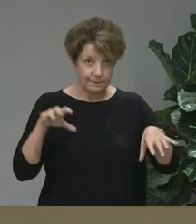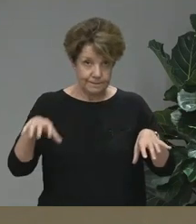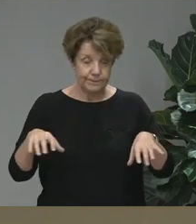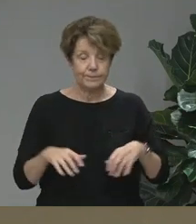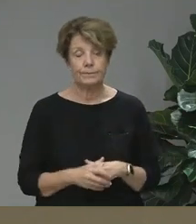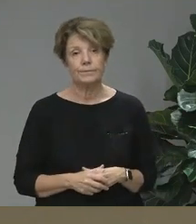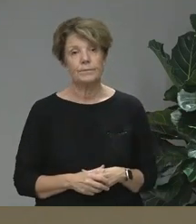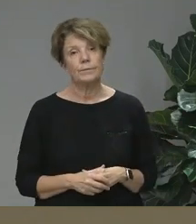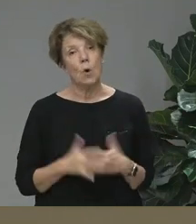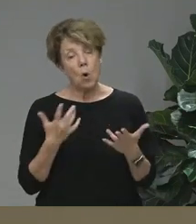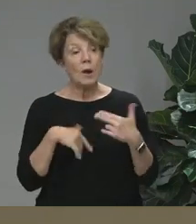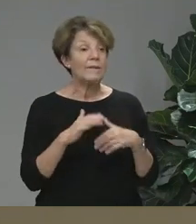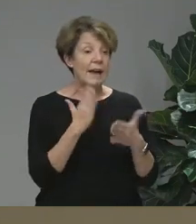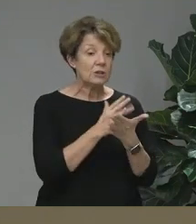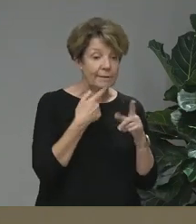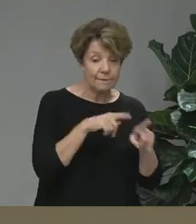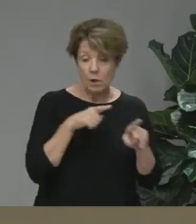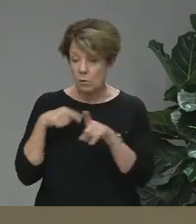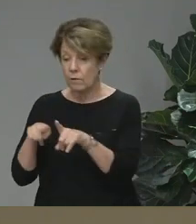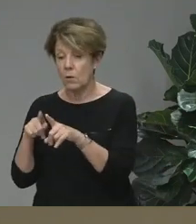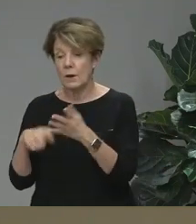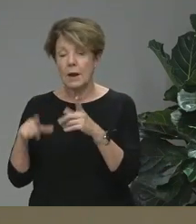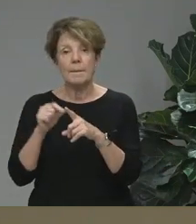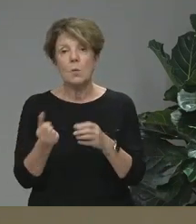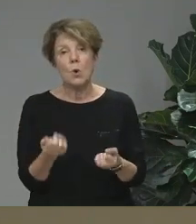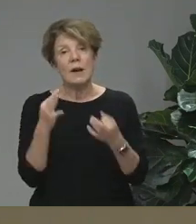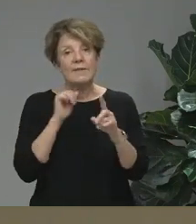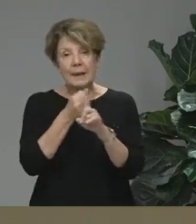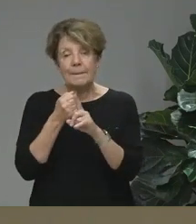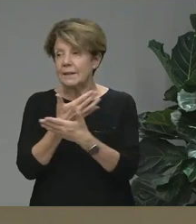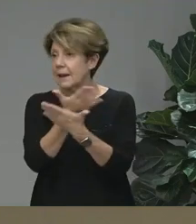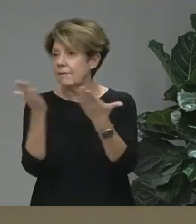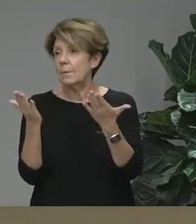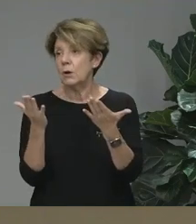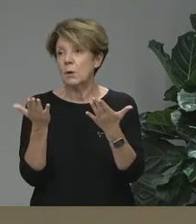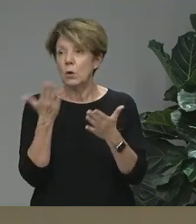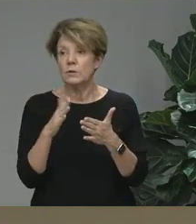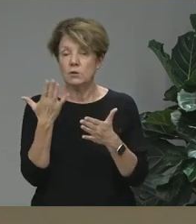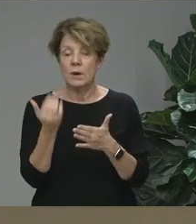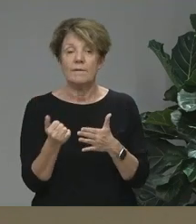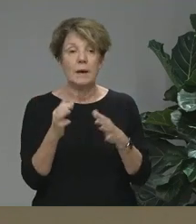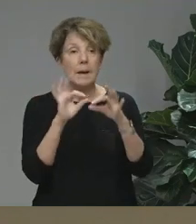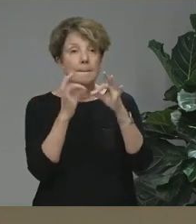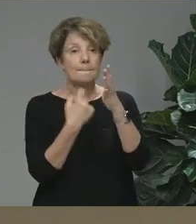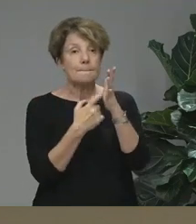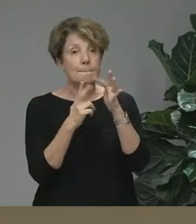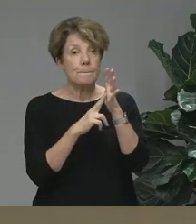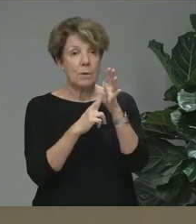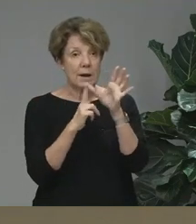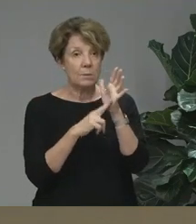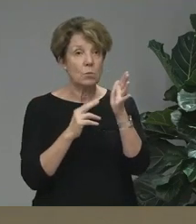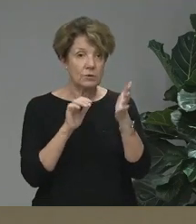anything like the impact in this room we all want it to have. You know, Brennan was right in looking